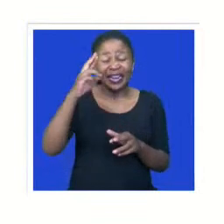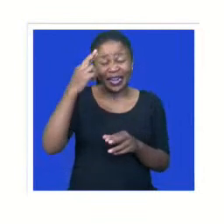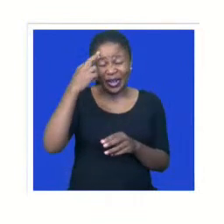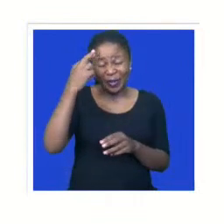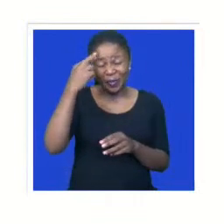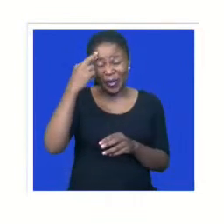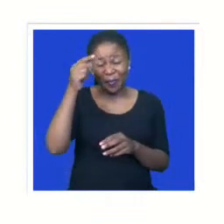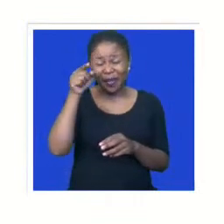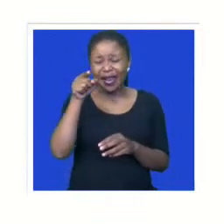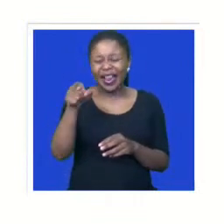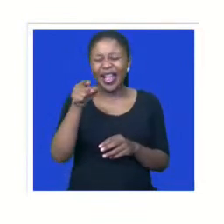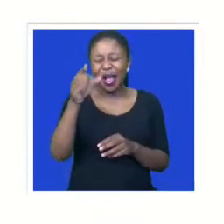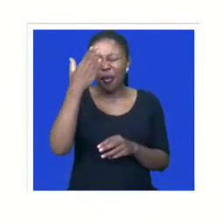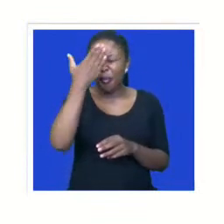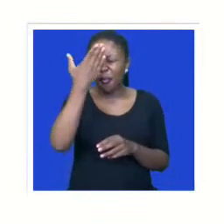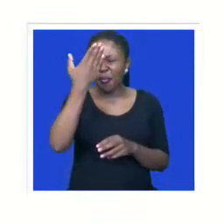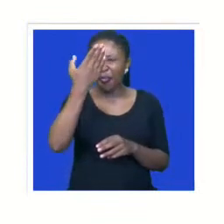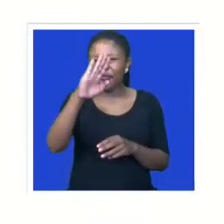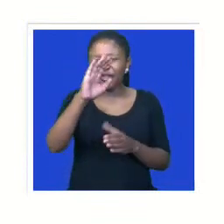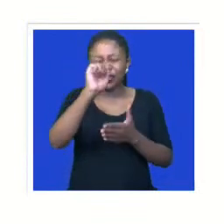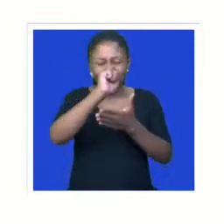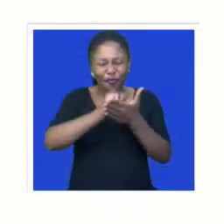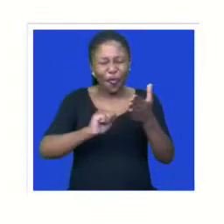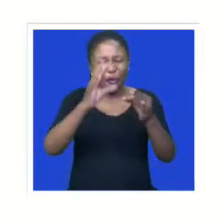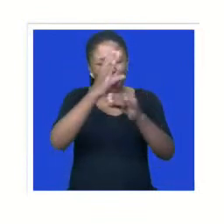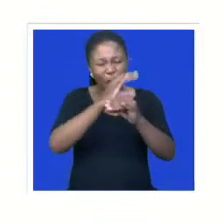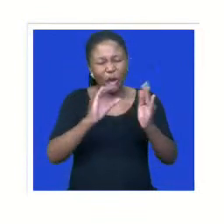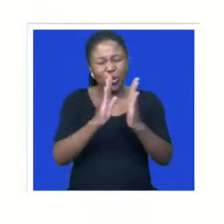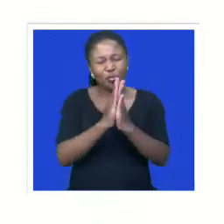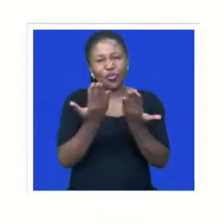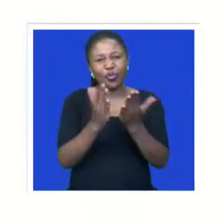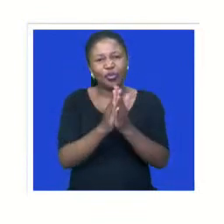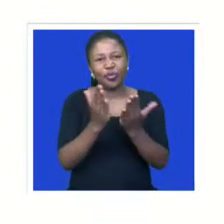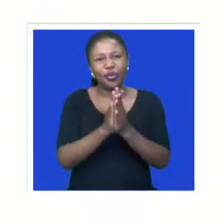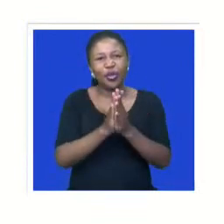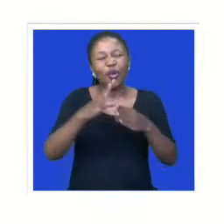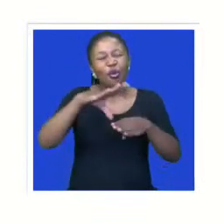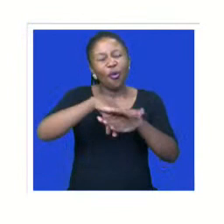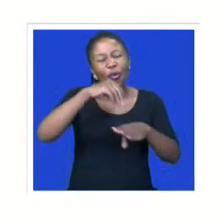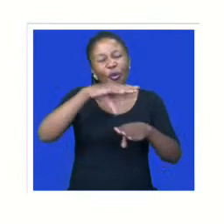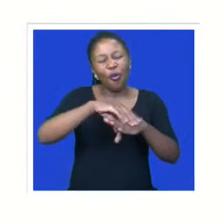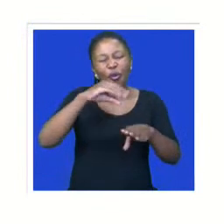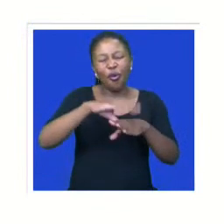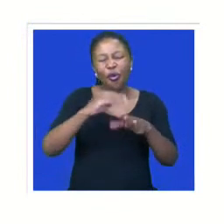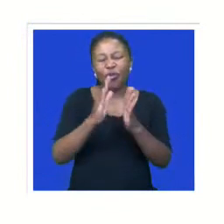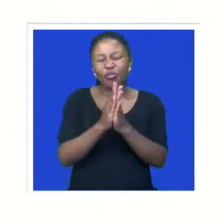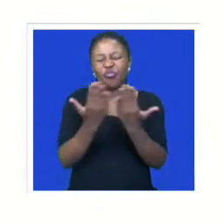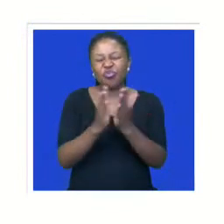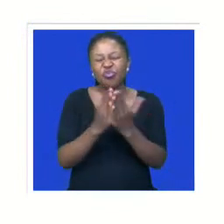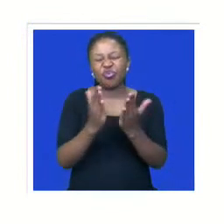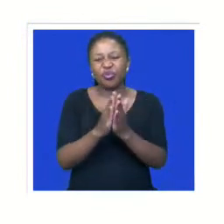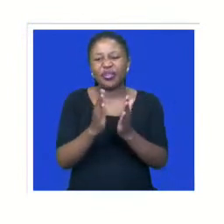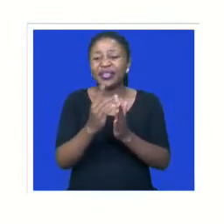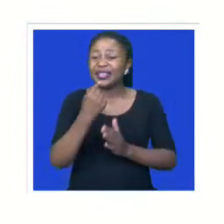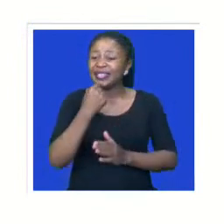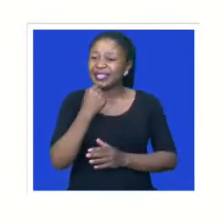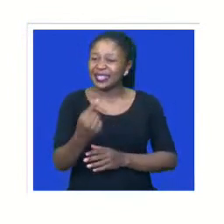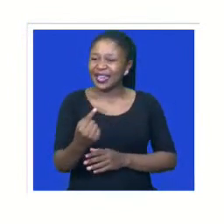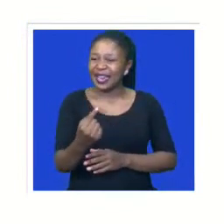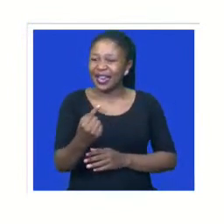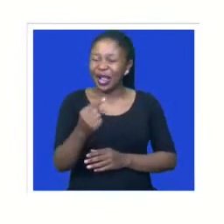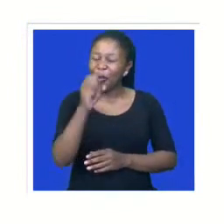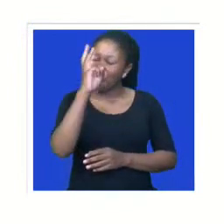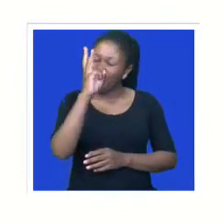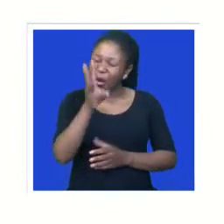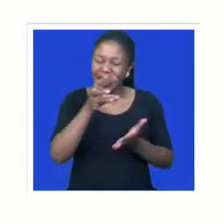Testament prophecies, as it was prophesied that a Messiah or God will send a